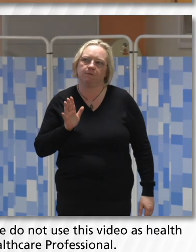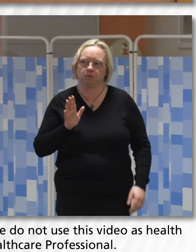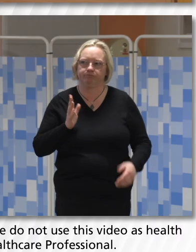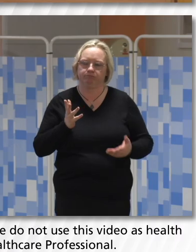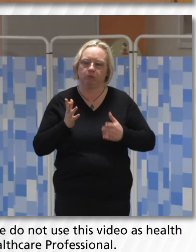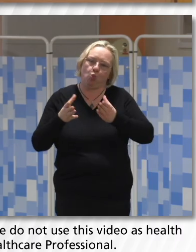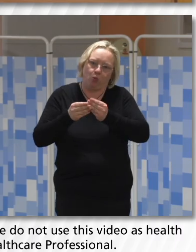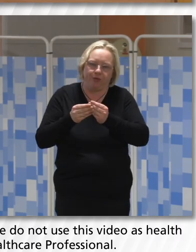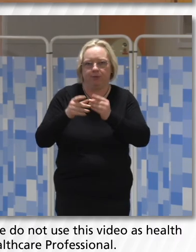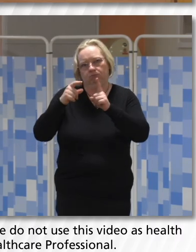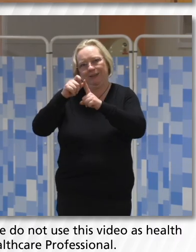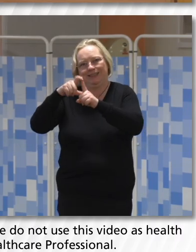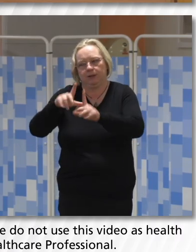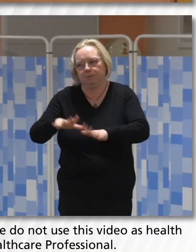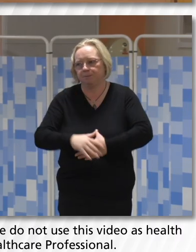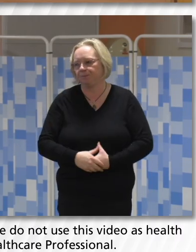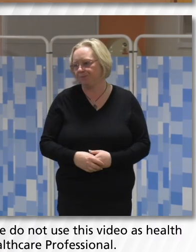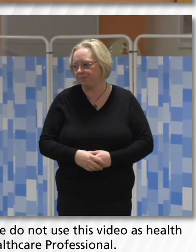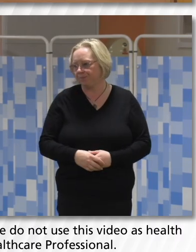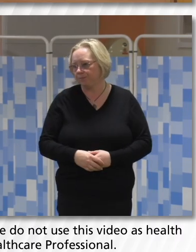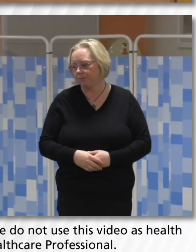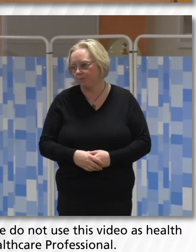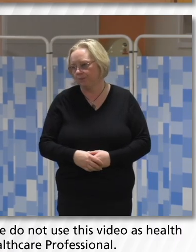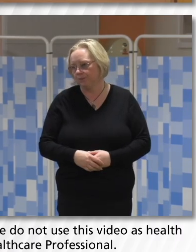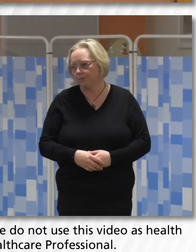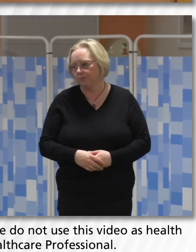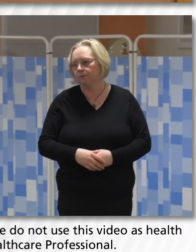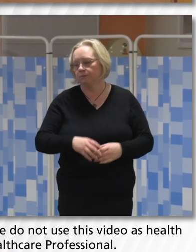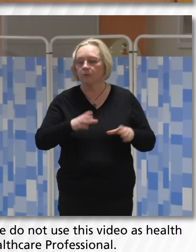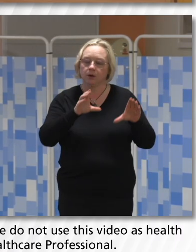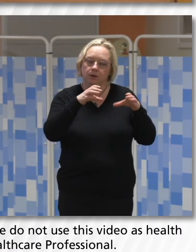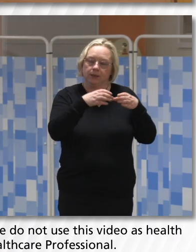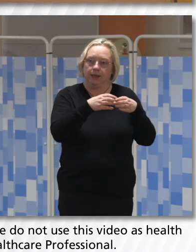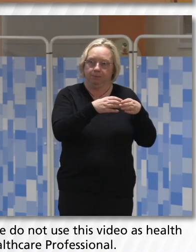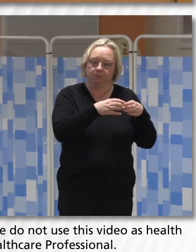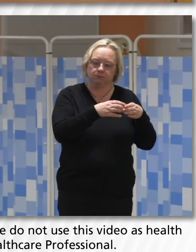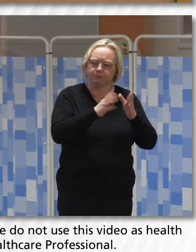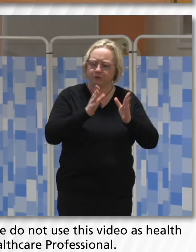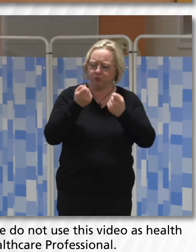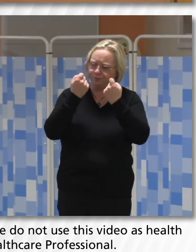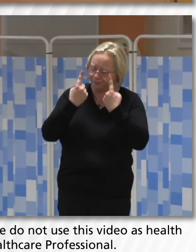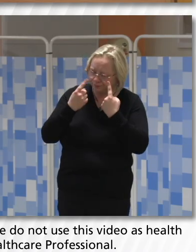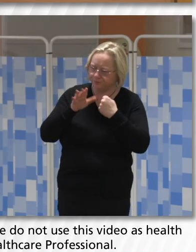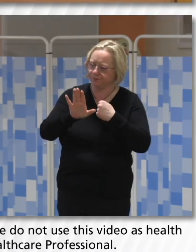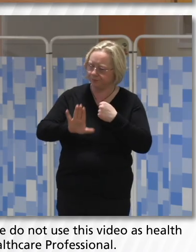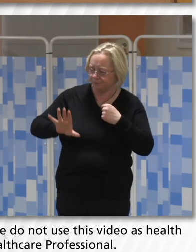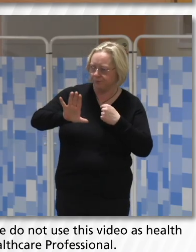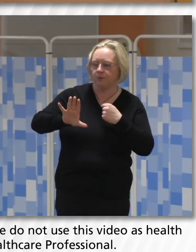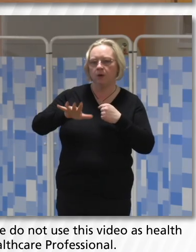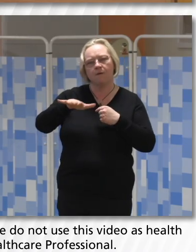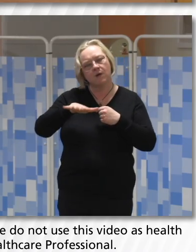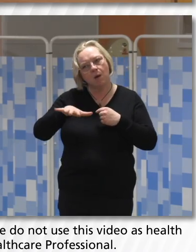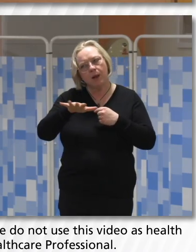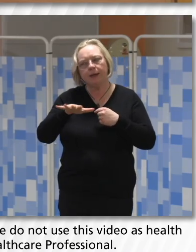diagnosis. And that the team need to understand, and then they need to help the person with Parkinson's and their family